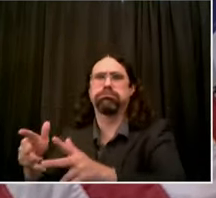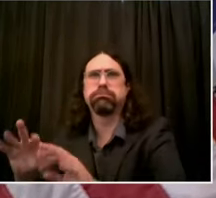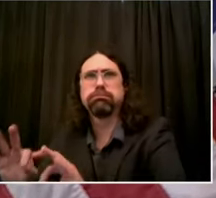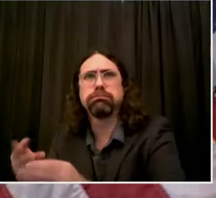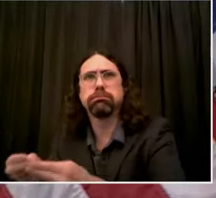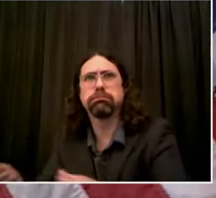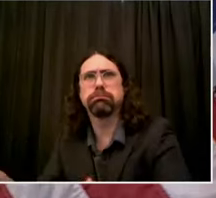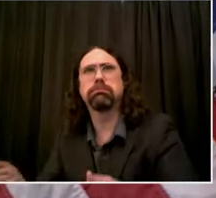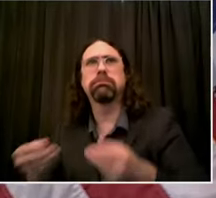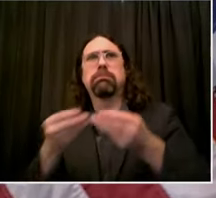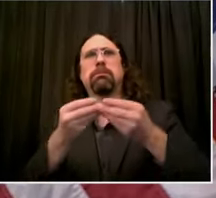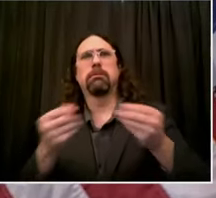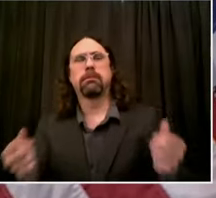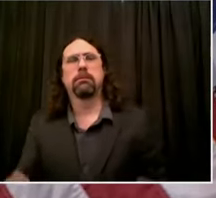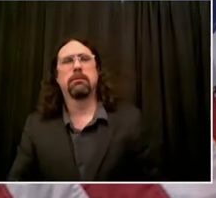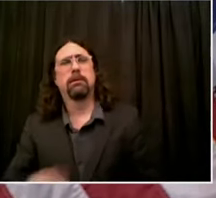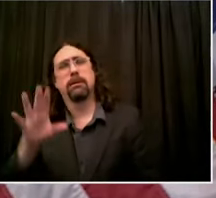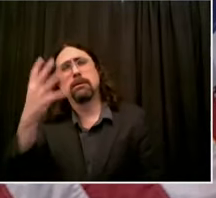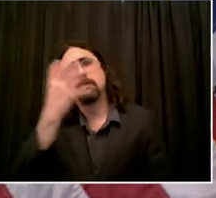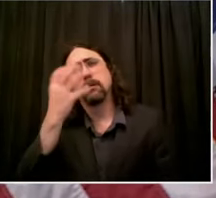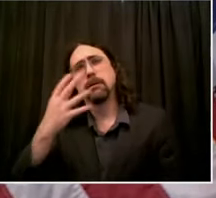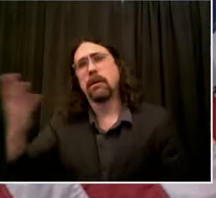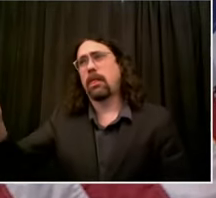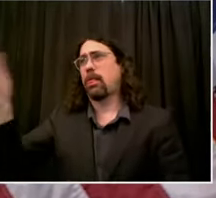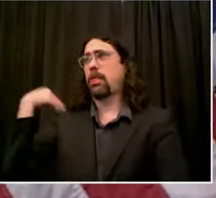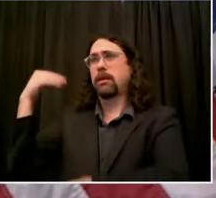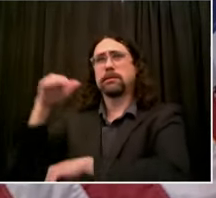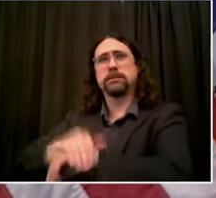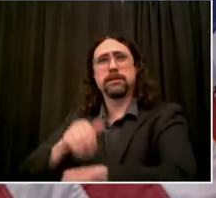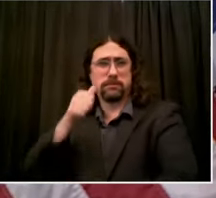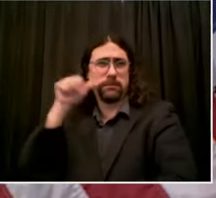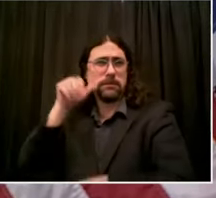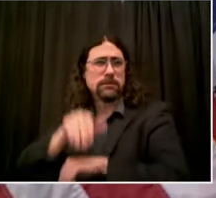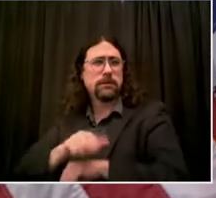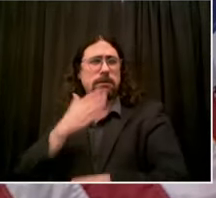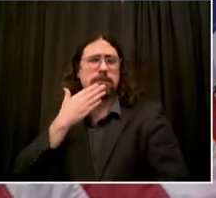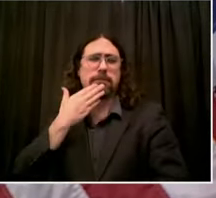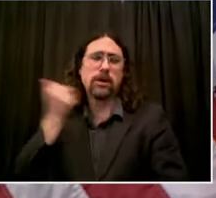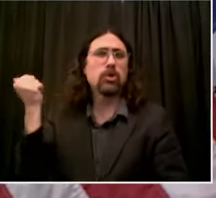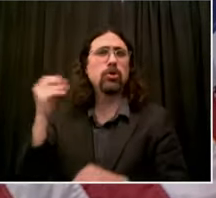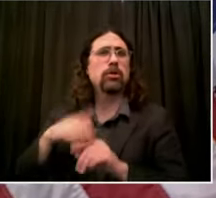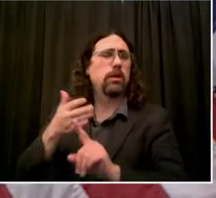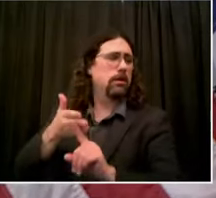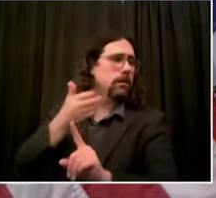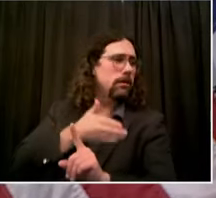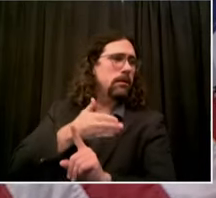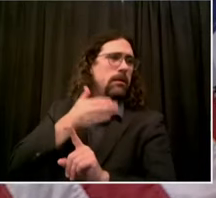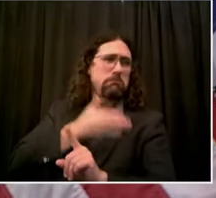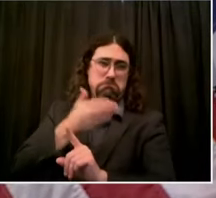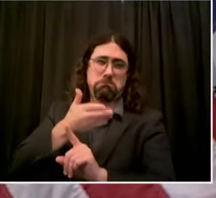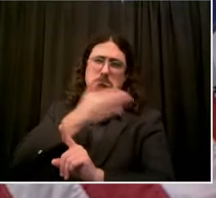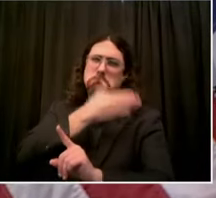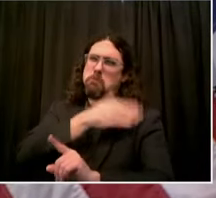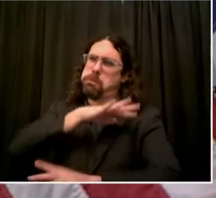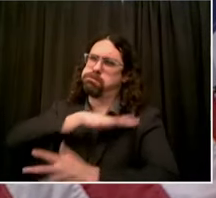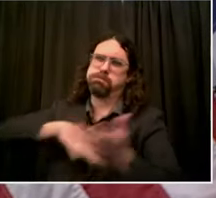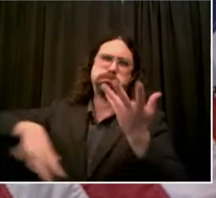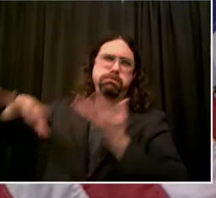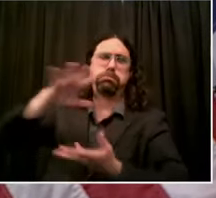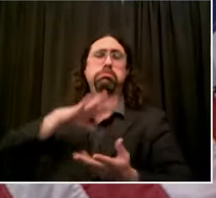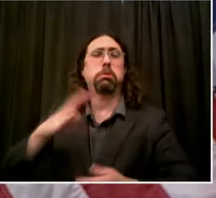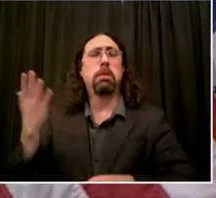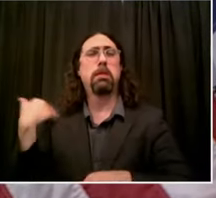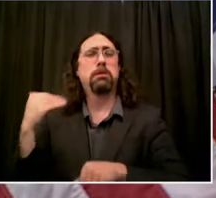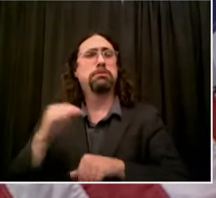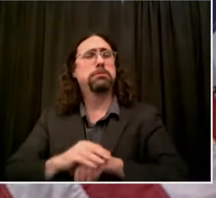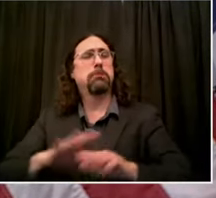that had been particularly affected in Midtown Manhattan and in part of the Bronx the night